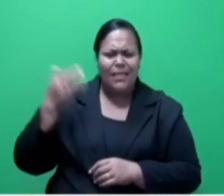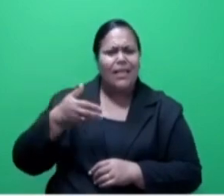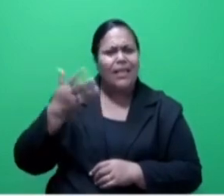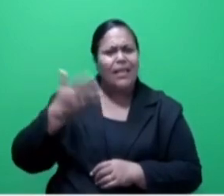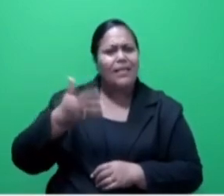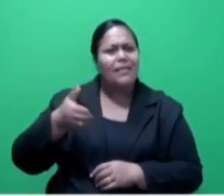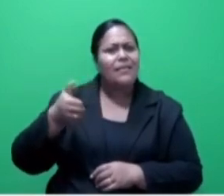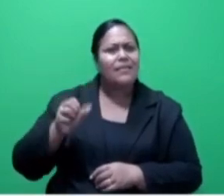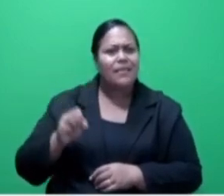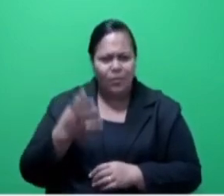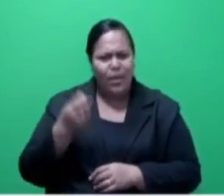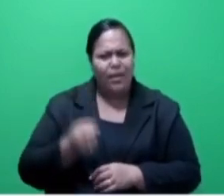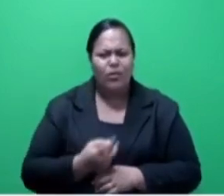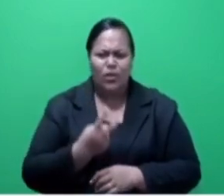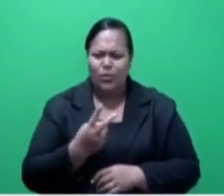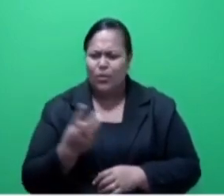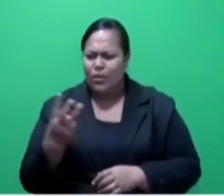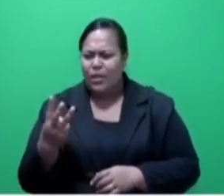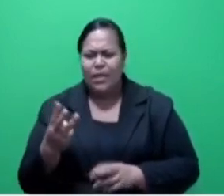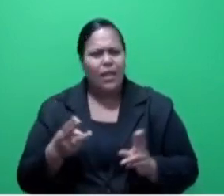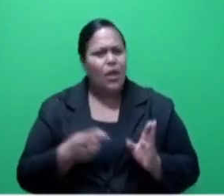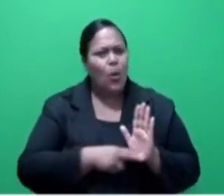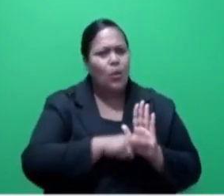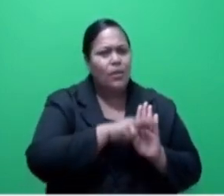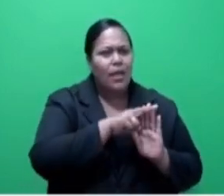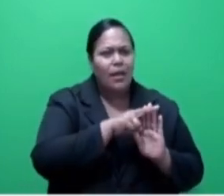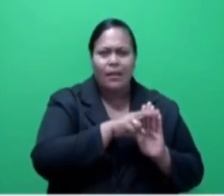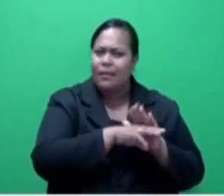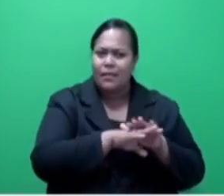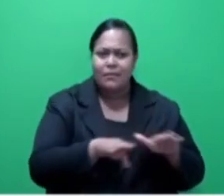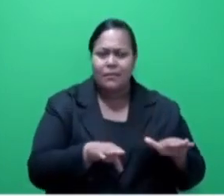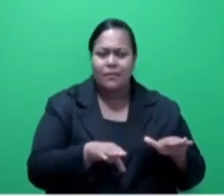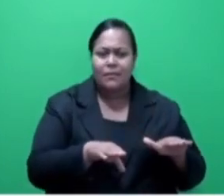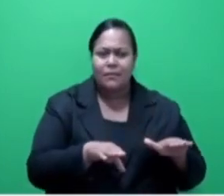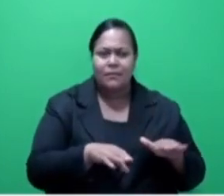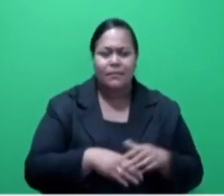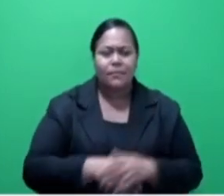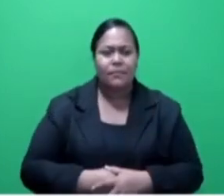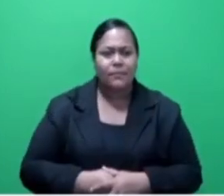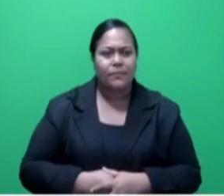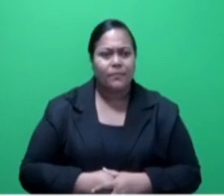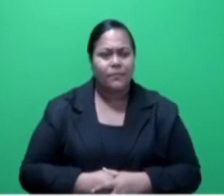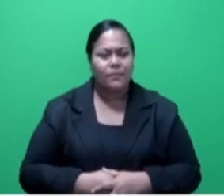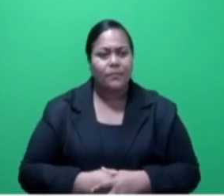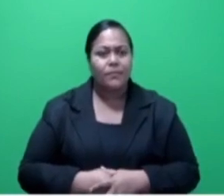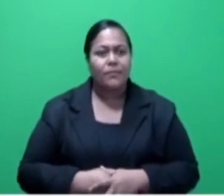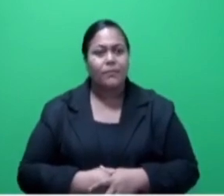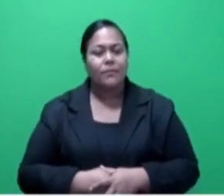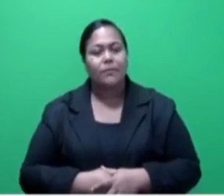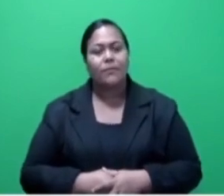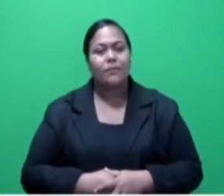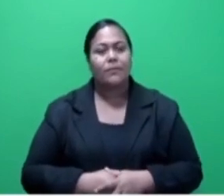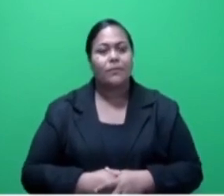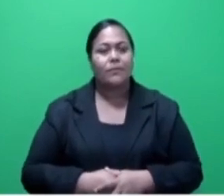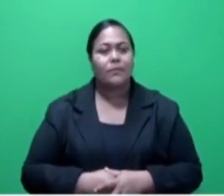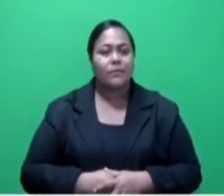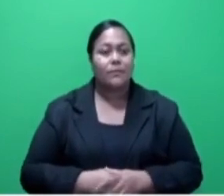hotels, and that was it. The Fijian, Koralevu, maybe there were the 2 major ones. And then it